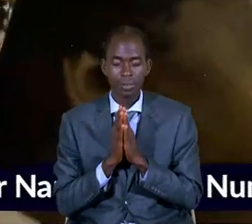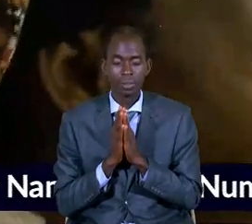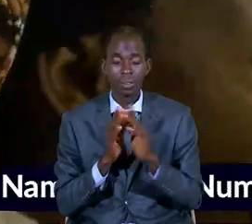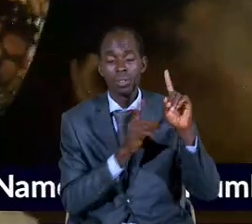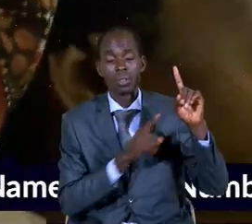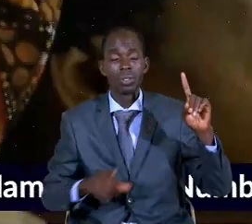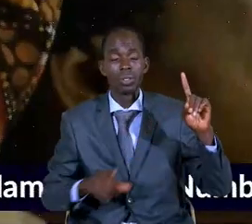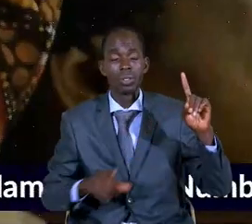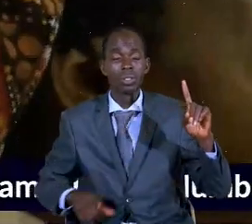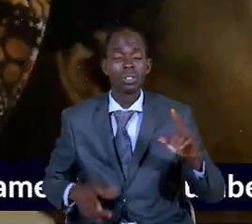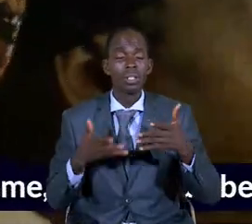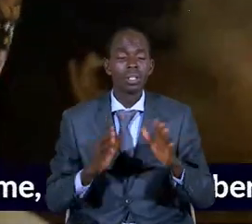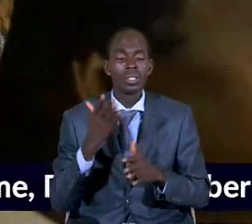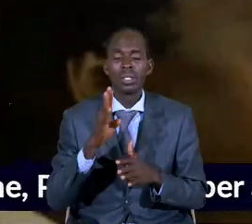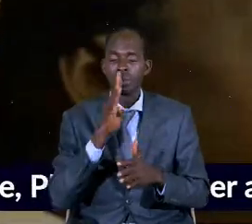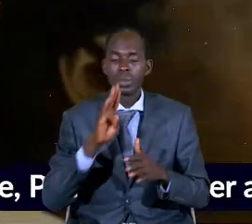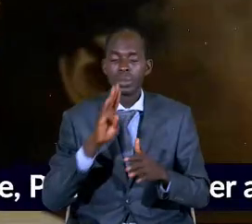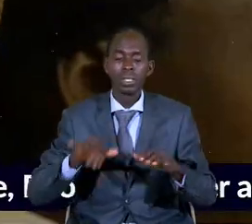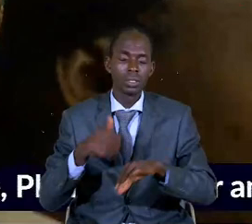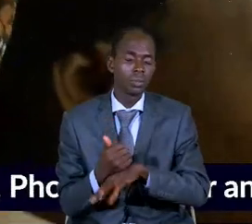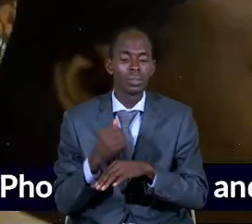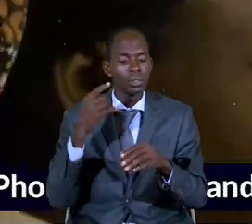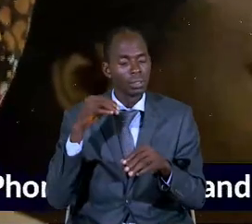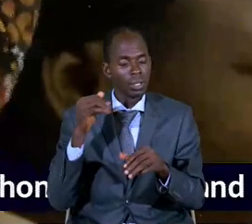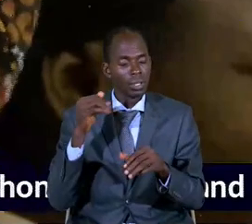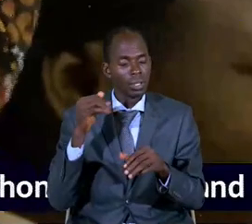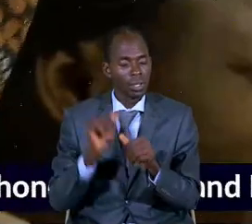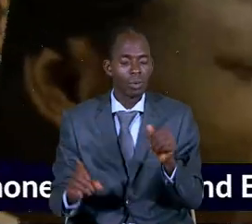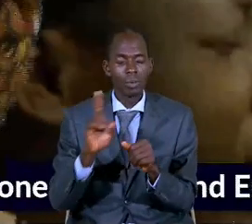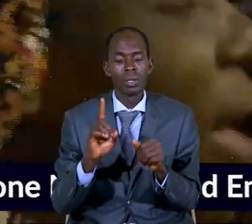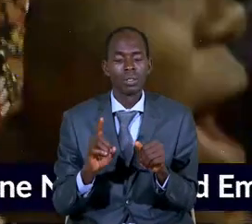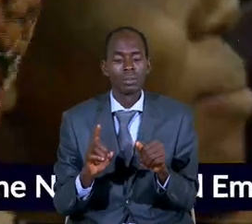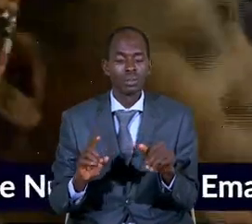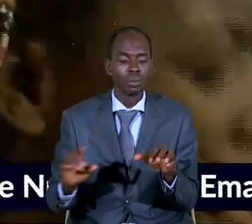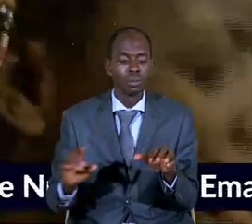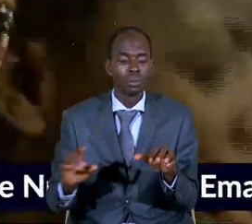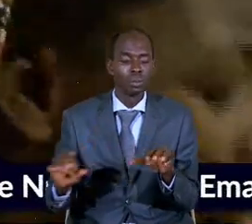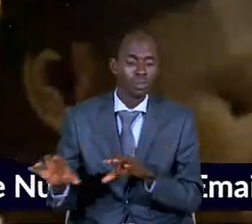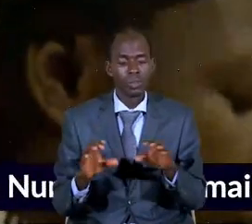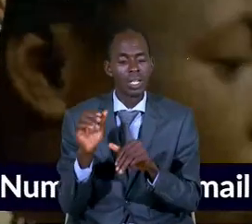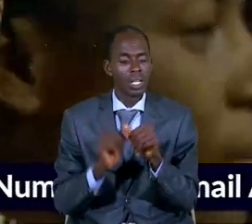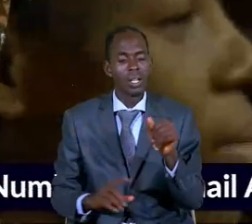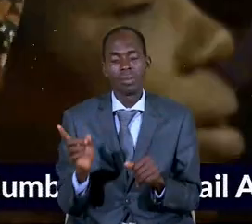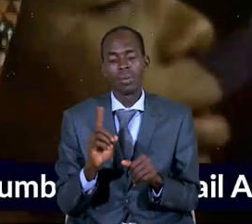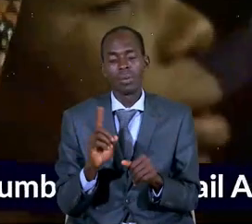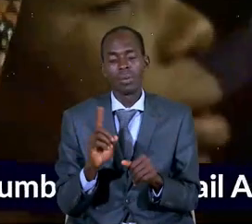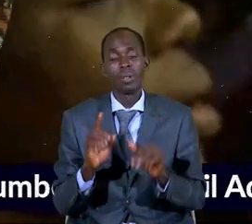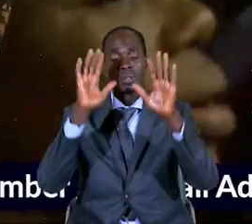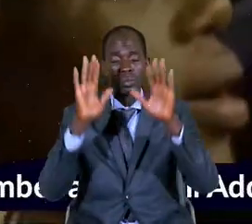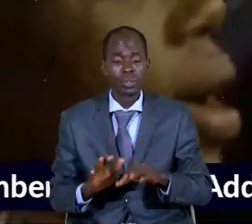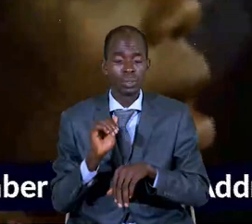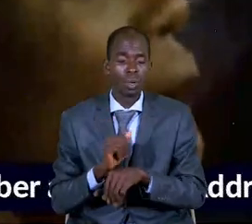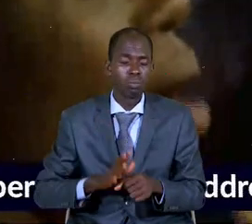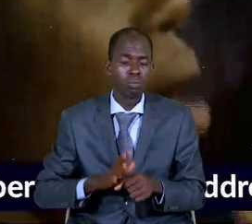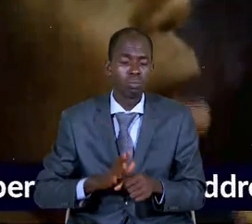Lord, let there be confirmation everywhere. Performance everywhere. Miracle